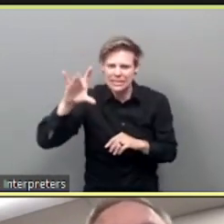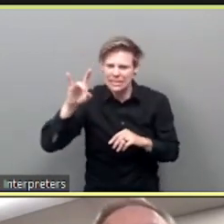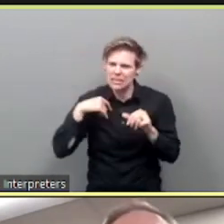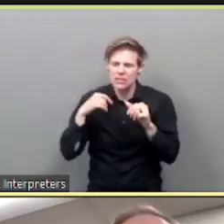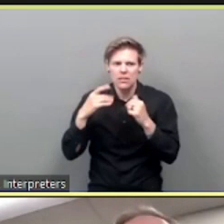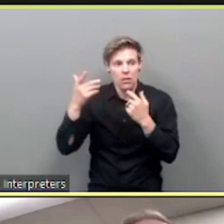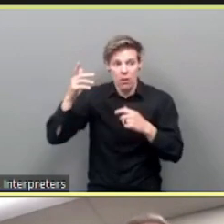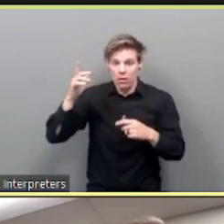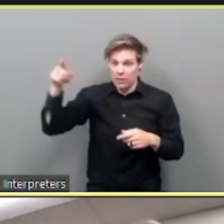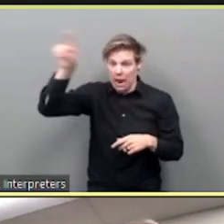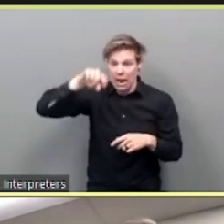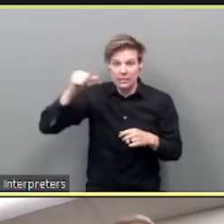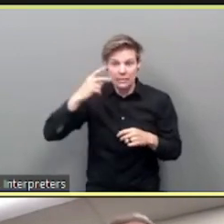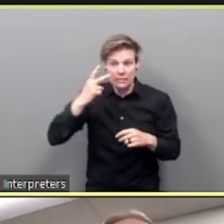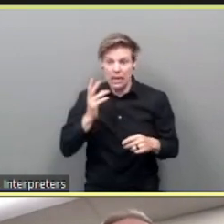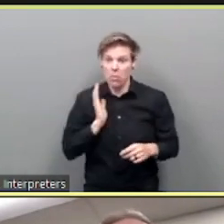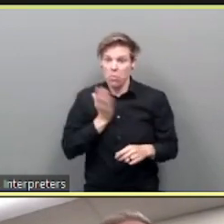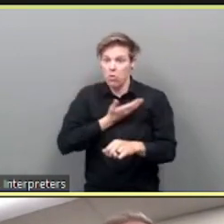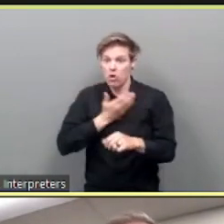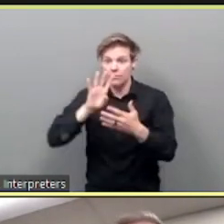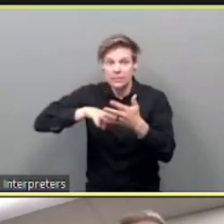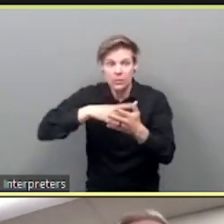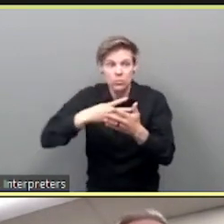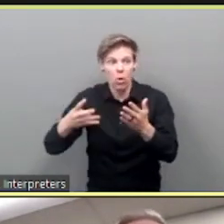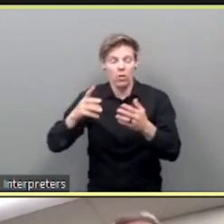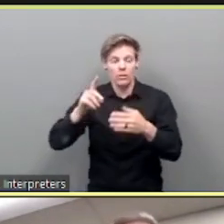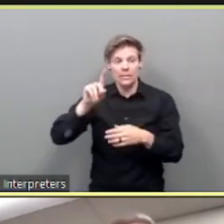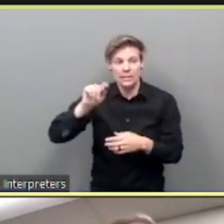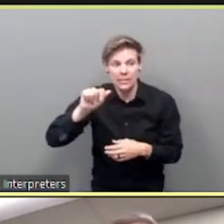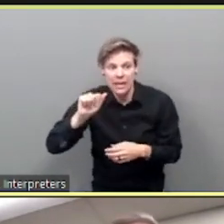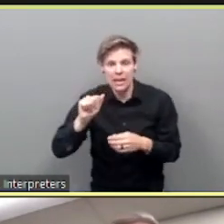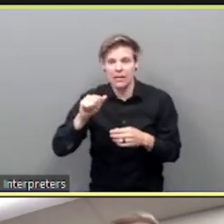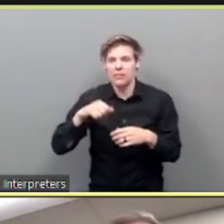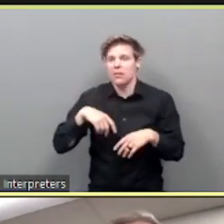comes from Christine's epidemiology